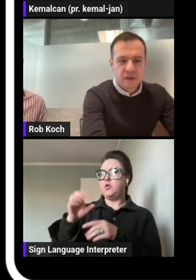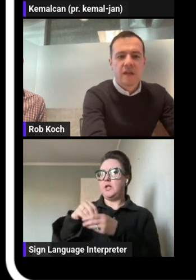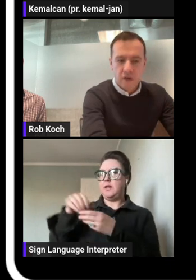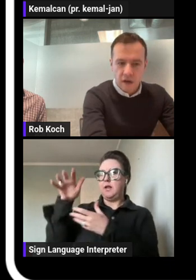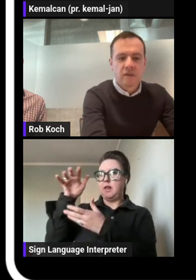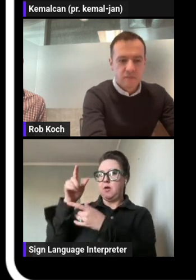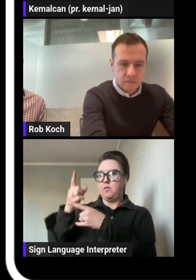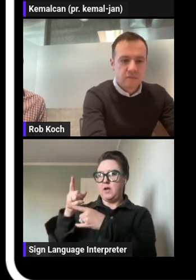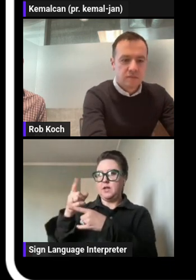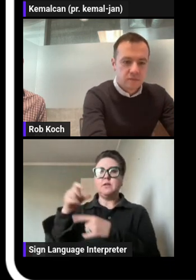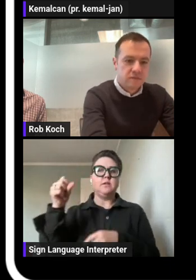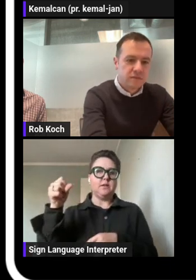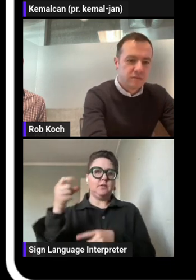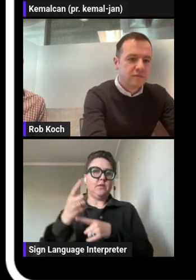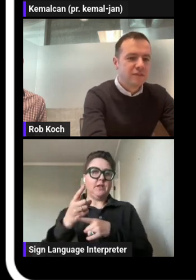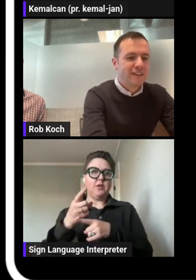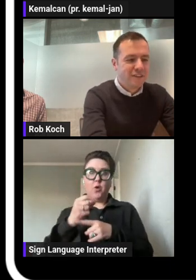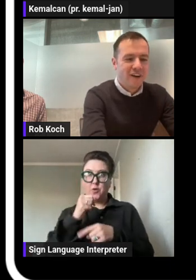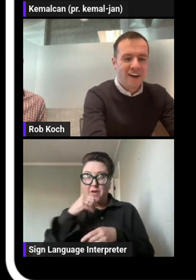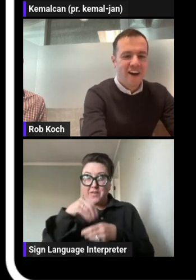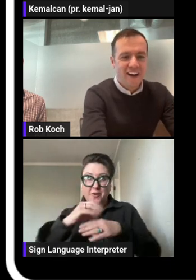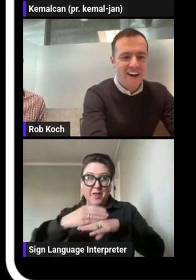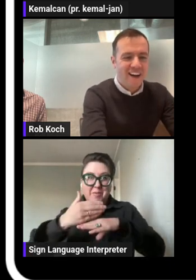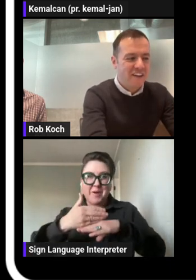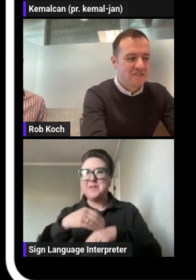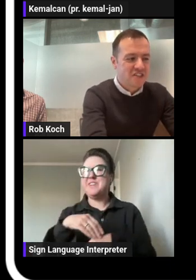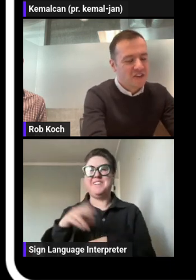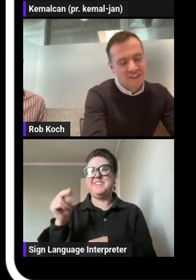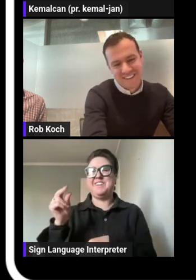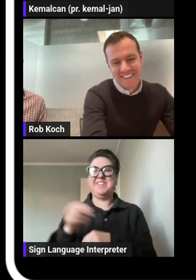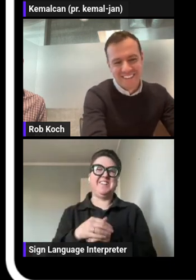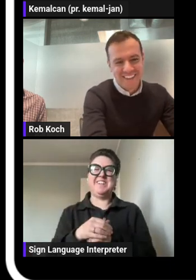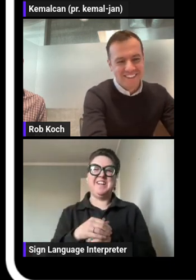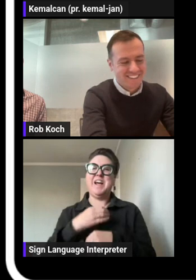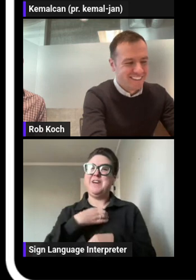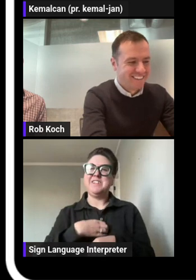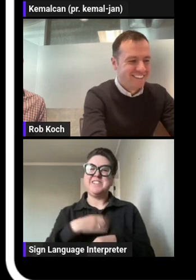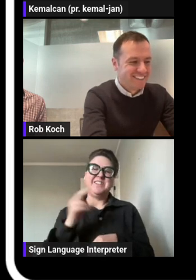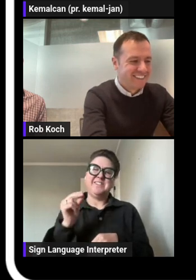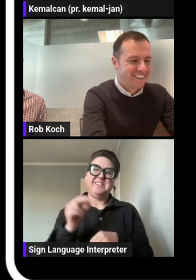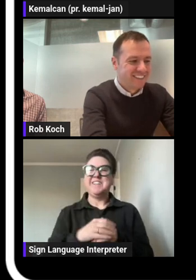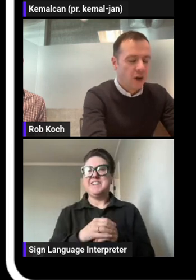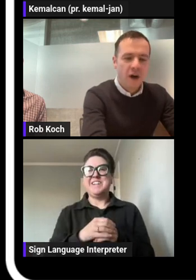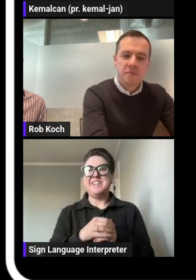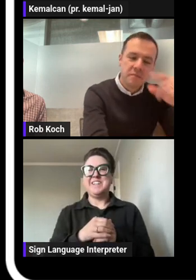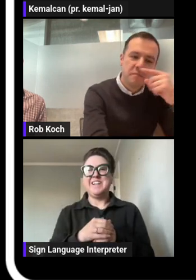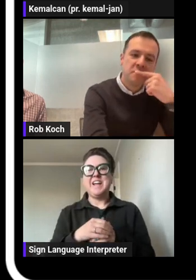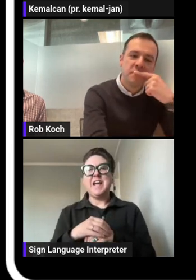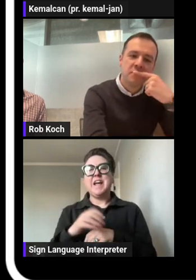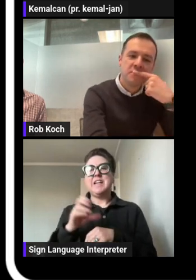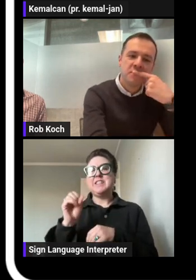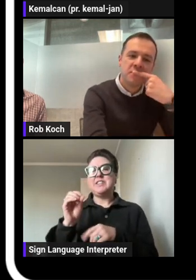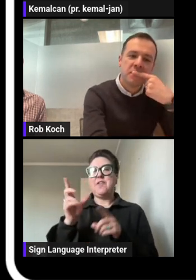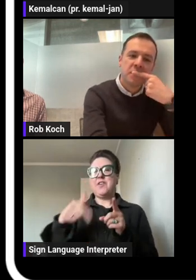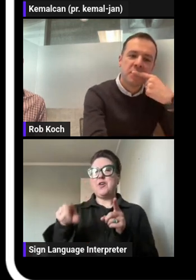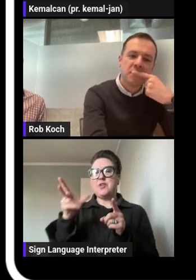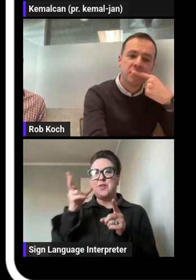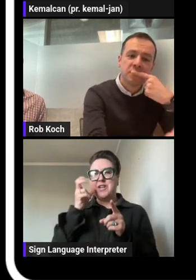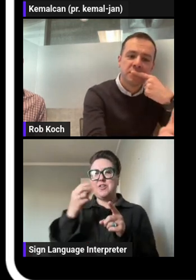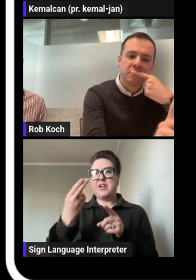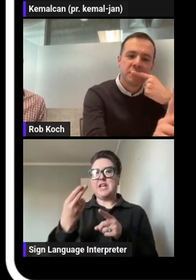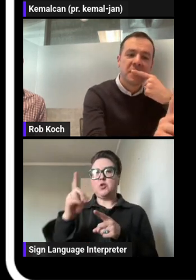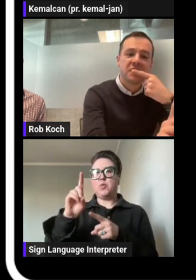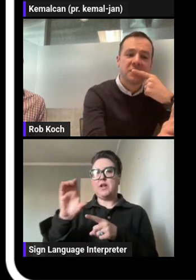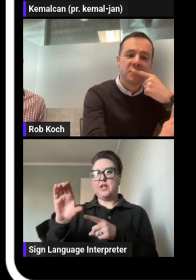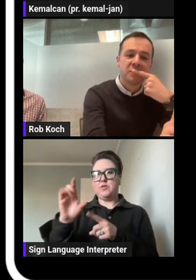Or do you have an H100 in your laptop? I wish, no. Okay. For those who are listening, H100s